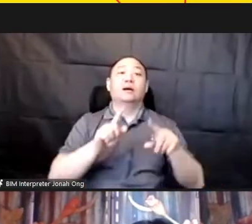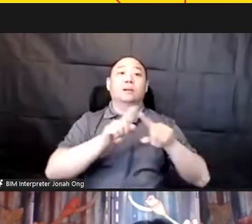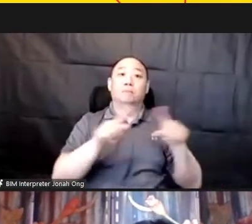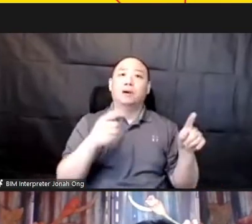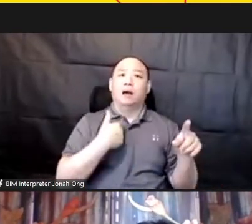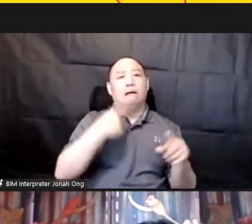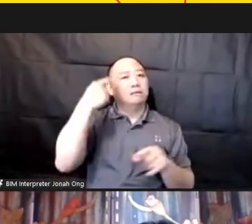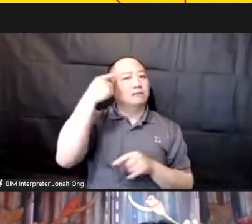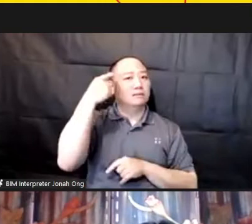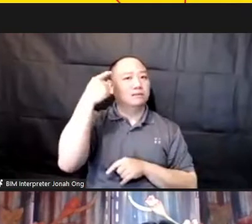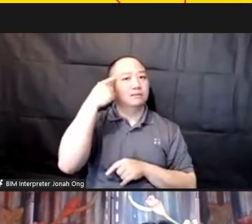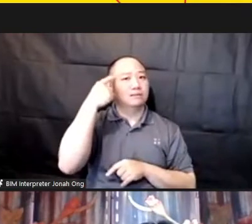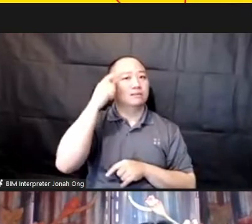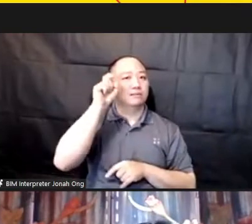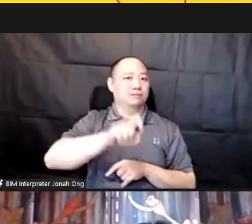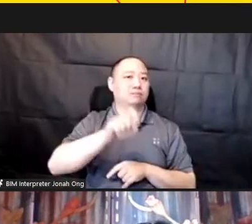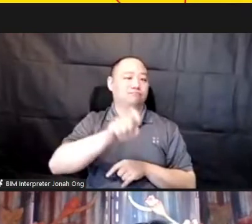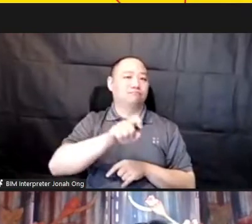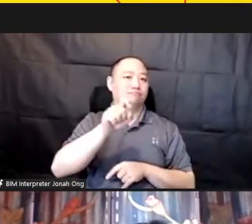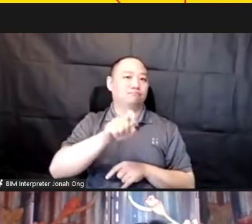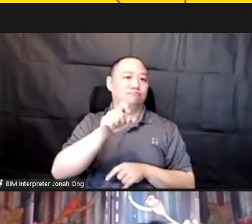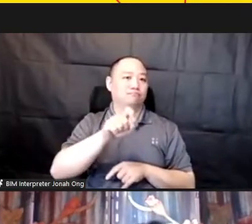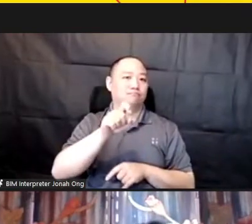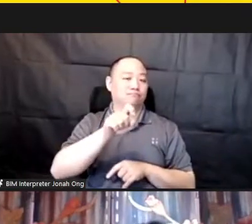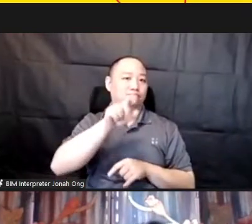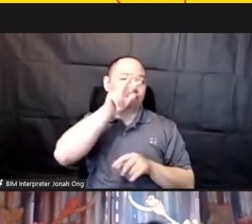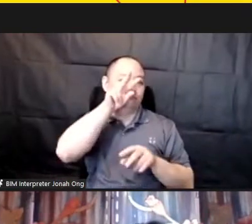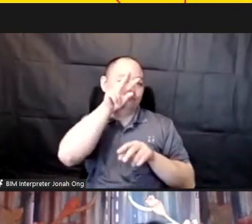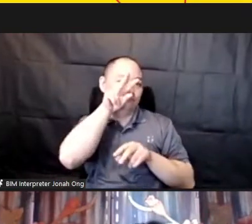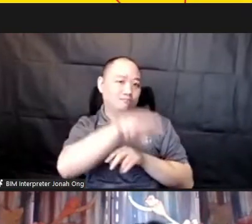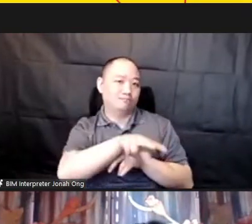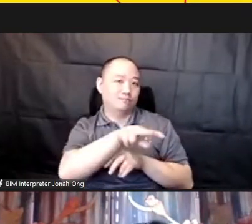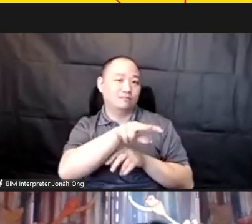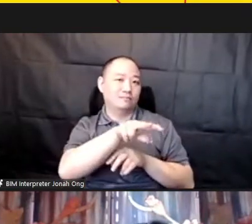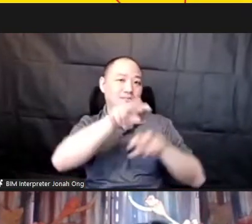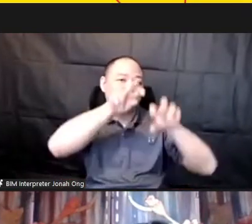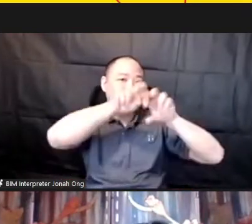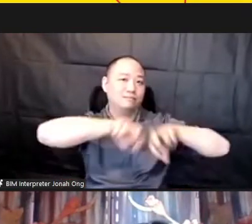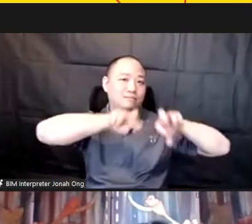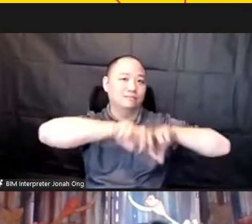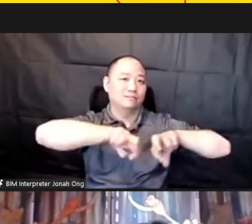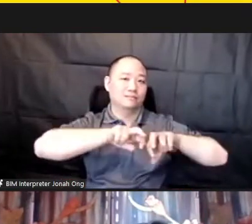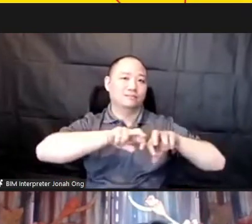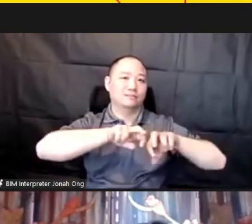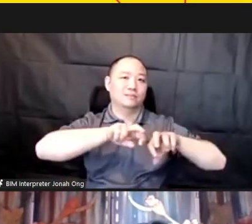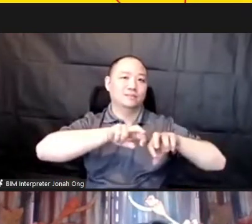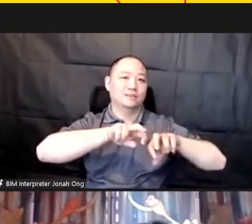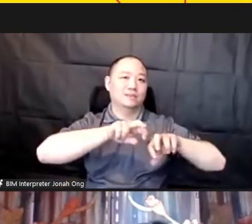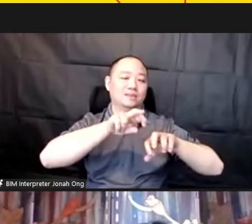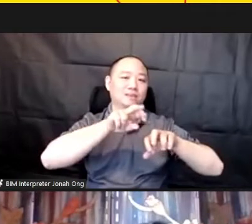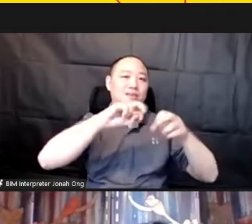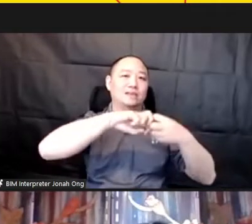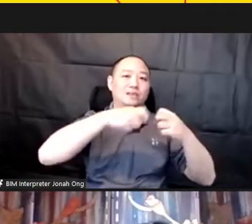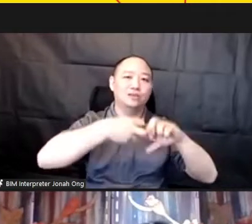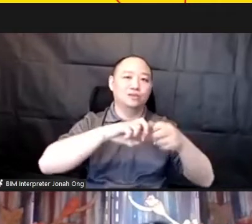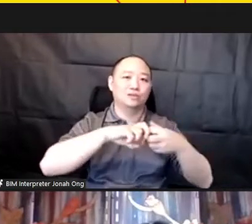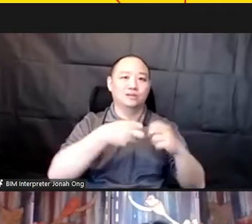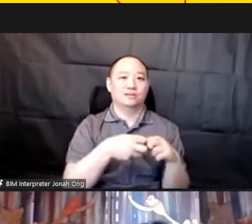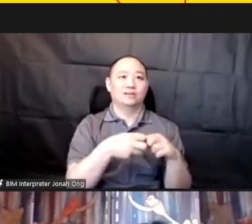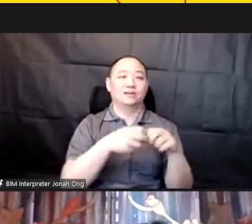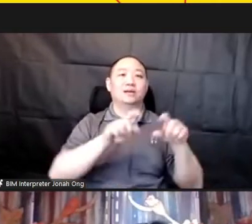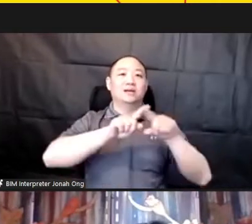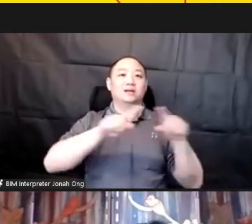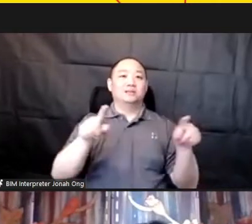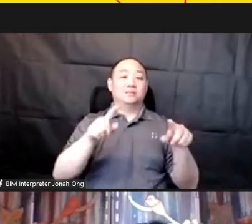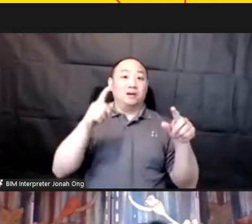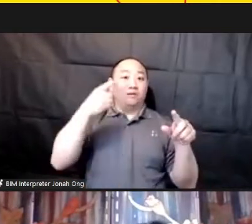line against the latter, which is exclusionary attitudes. But right now in Malaysia, we are drawing that line way too far to one